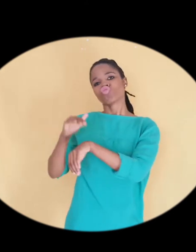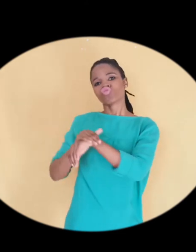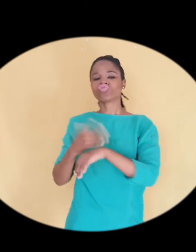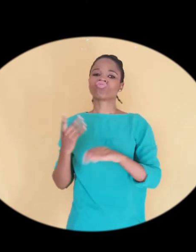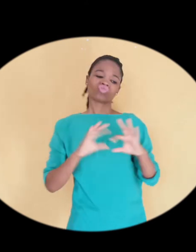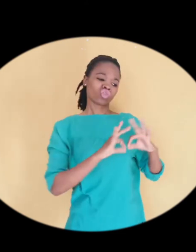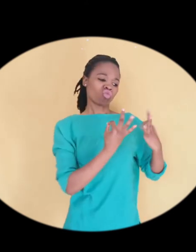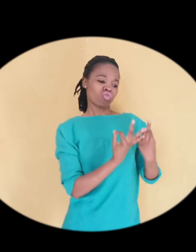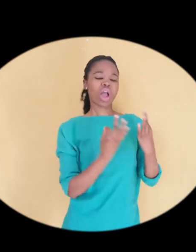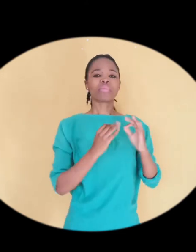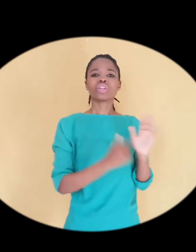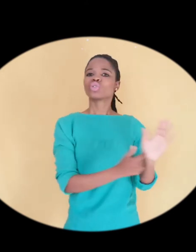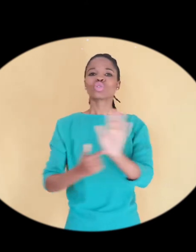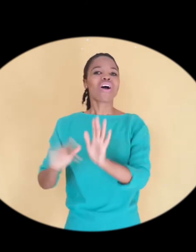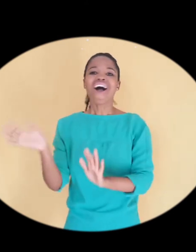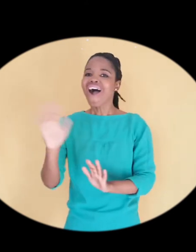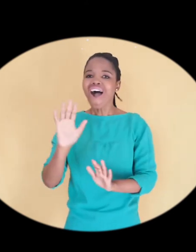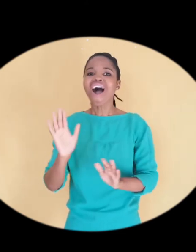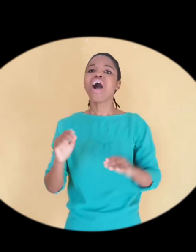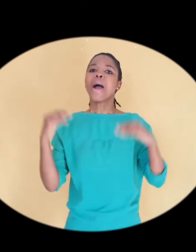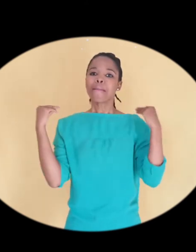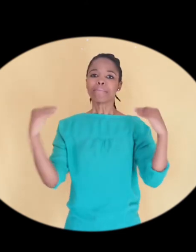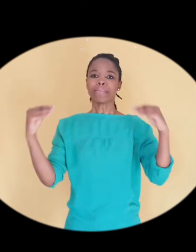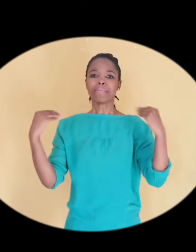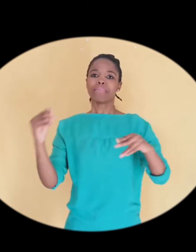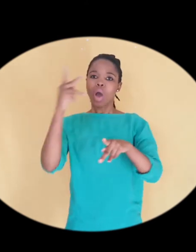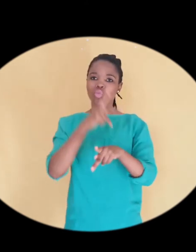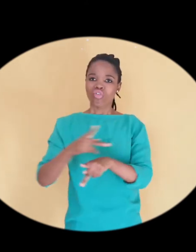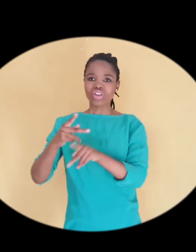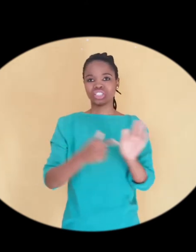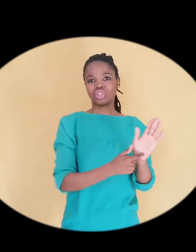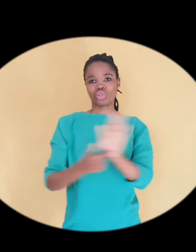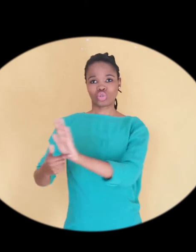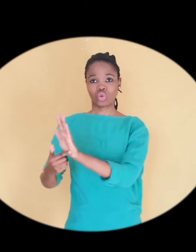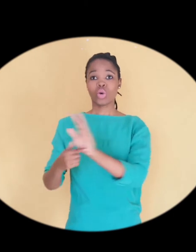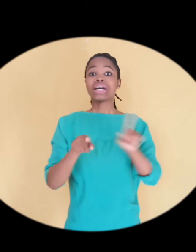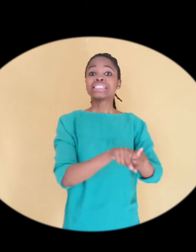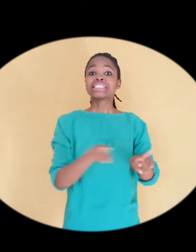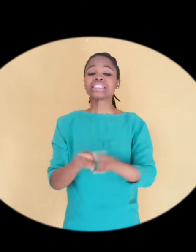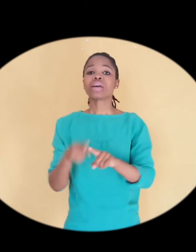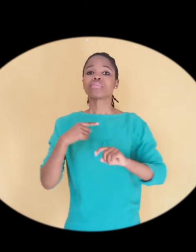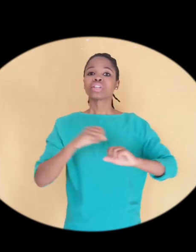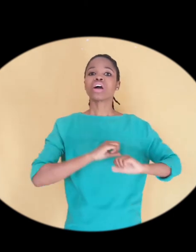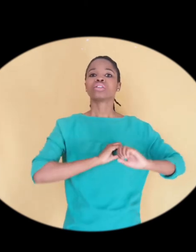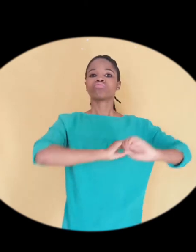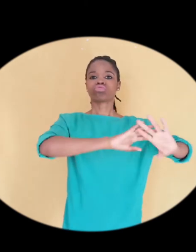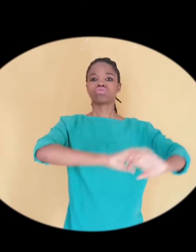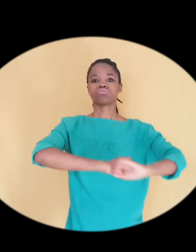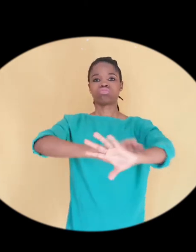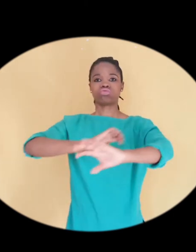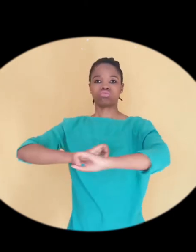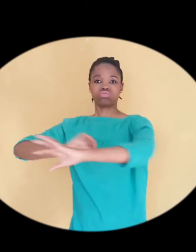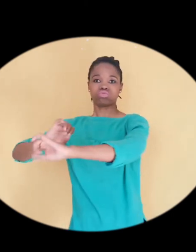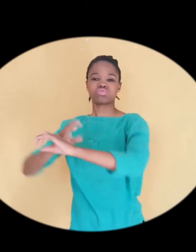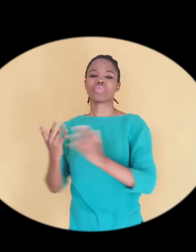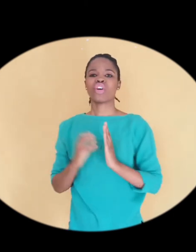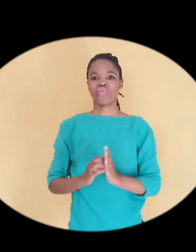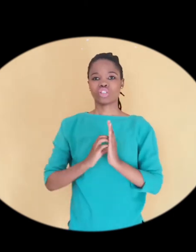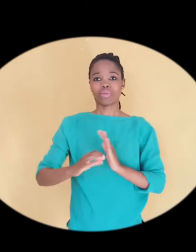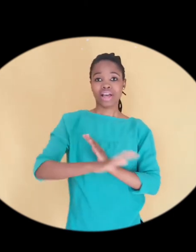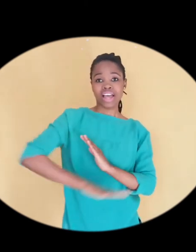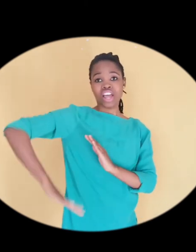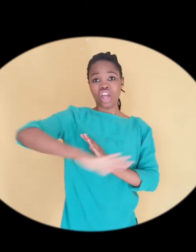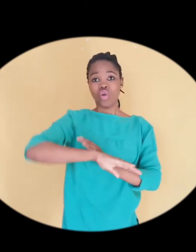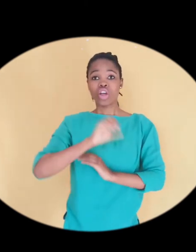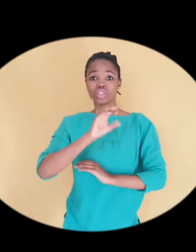book, and I have to carry myself a certain type of way, and distribution. So if I've got deliveries in Soweto, I have to